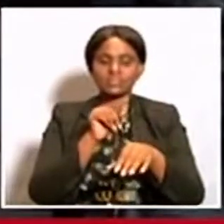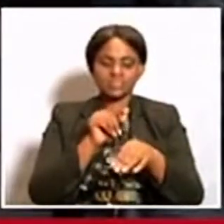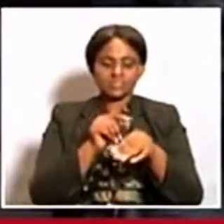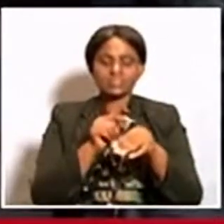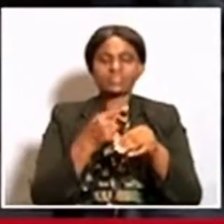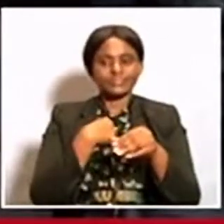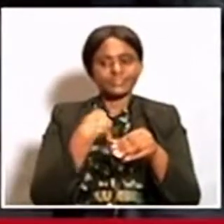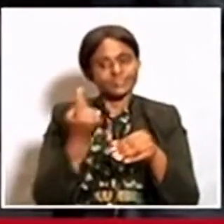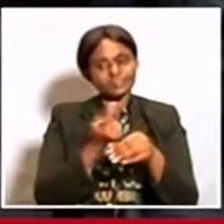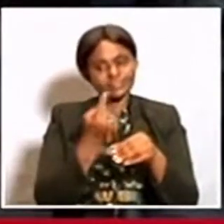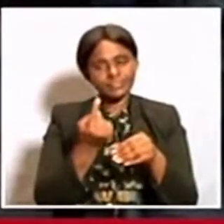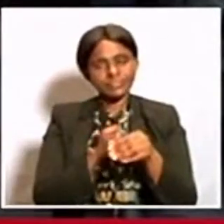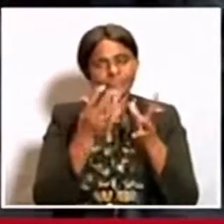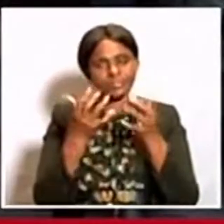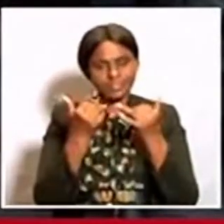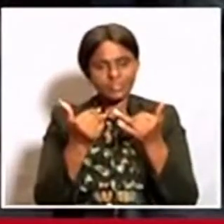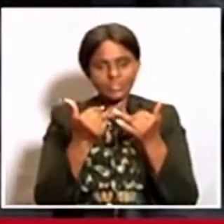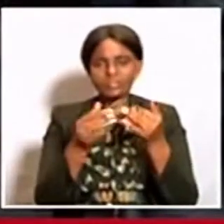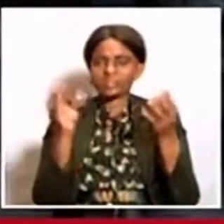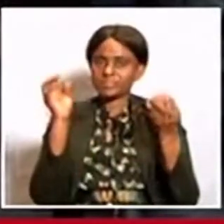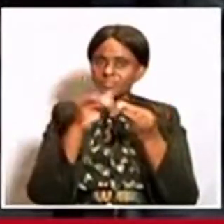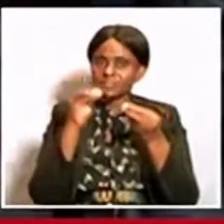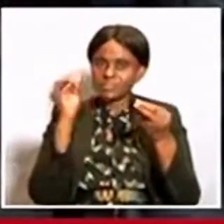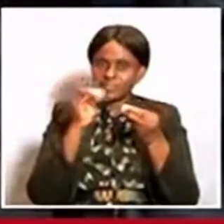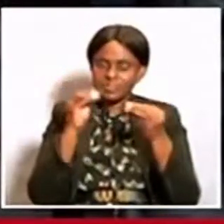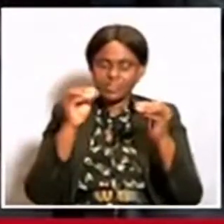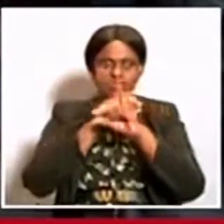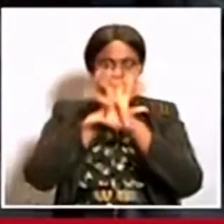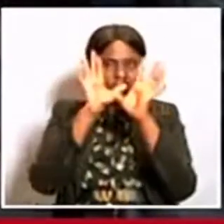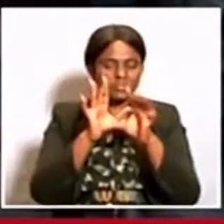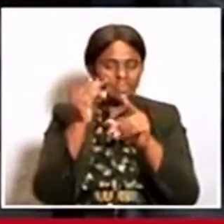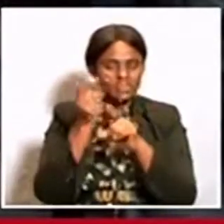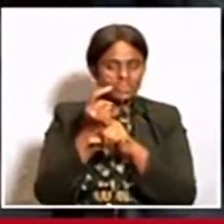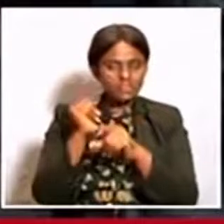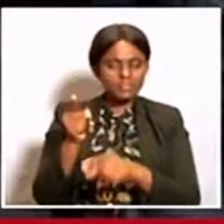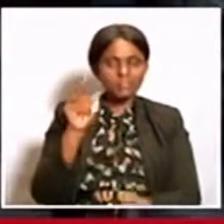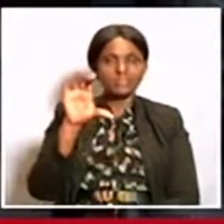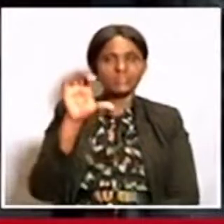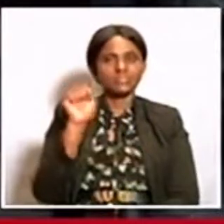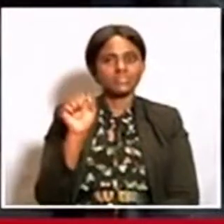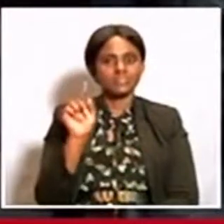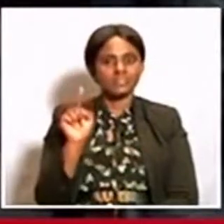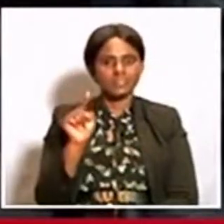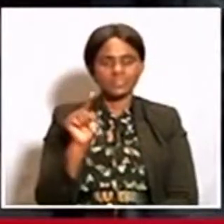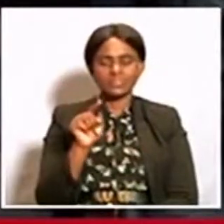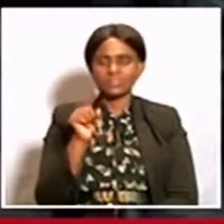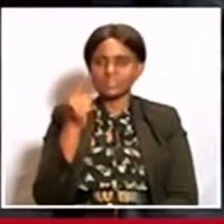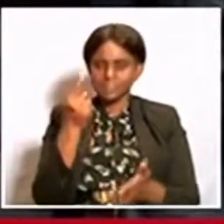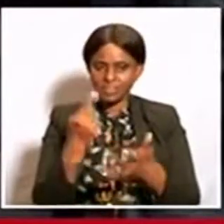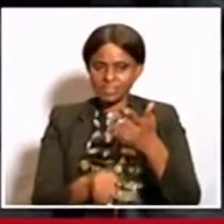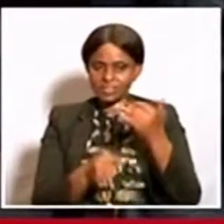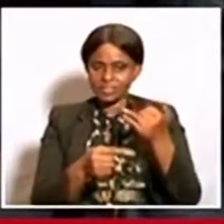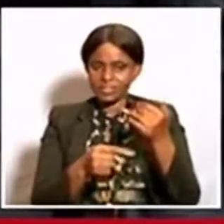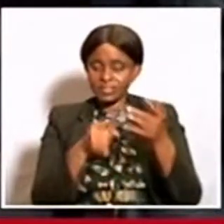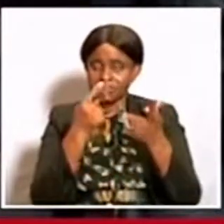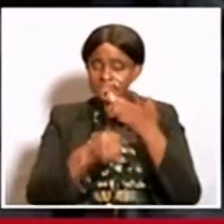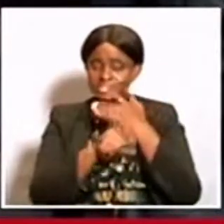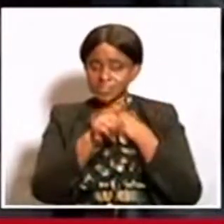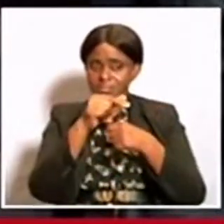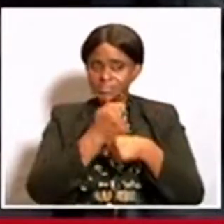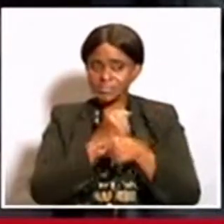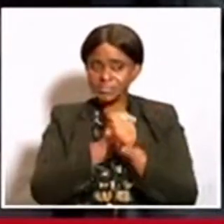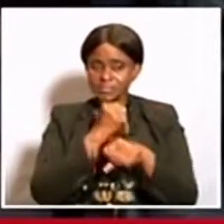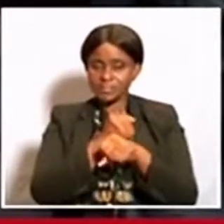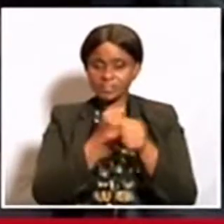I just wanted further clarification from the CS as to what caused